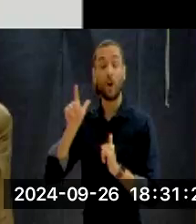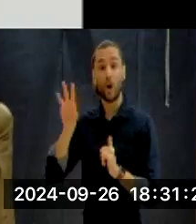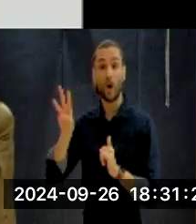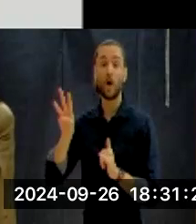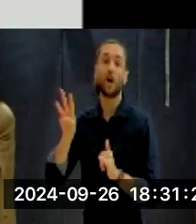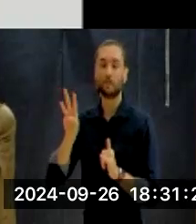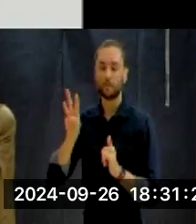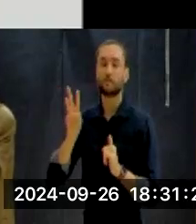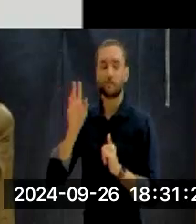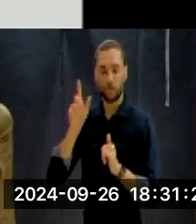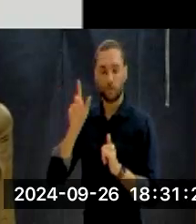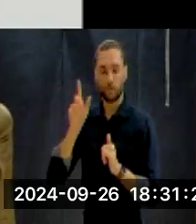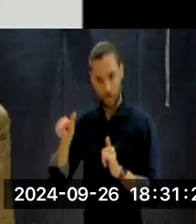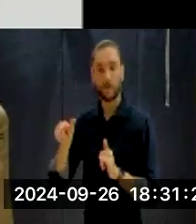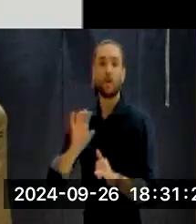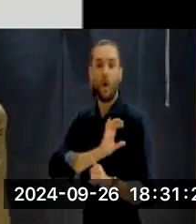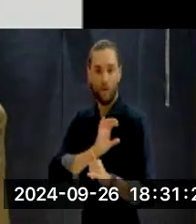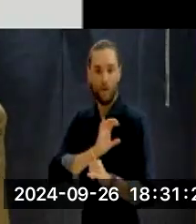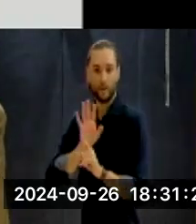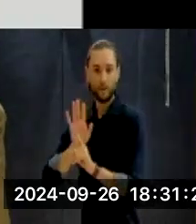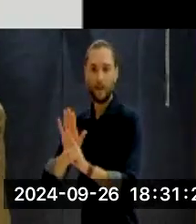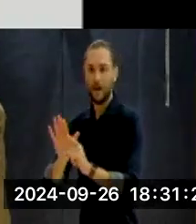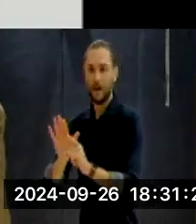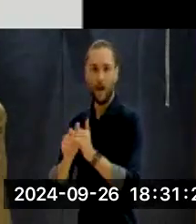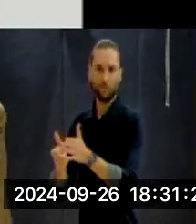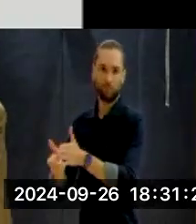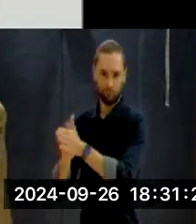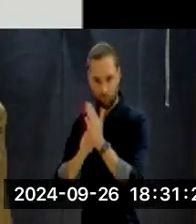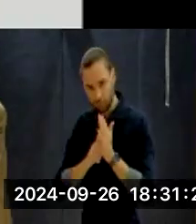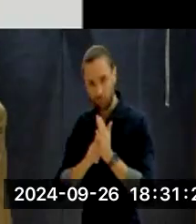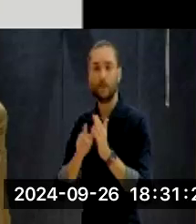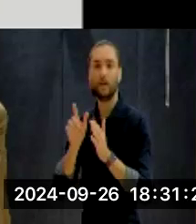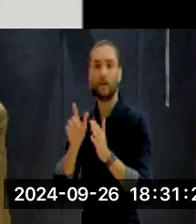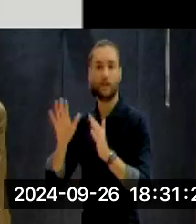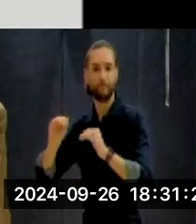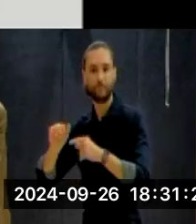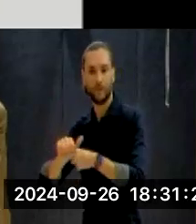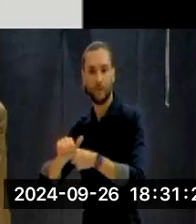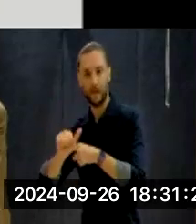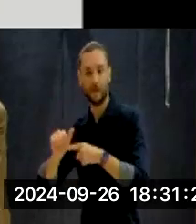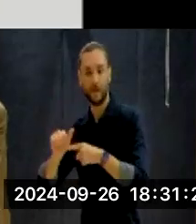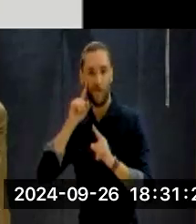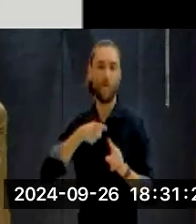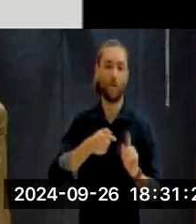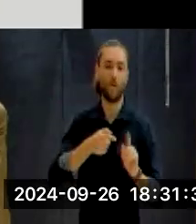recommendation addresses the law enforcement piece of the crime problem, but much more needs to be